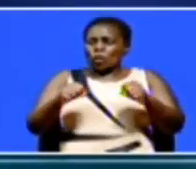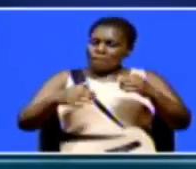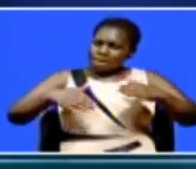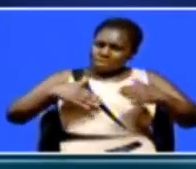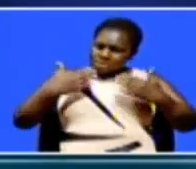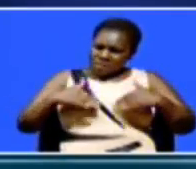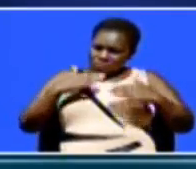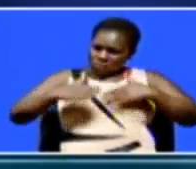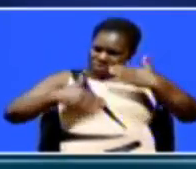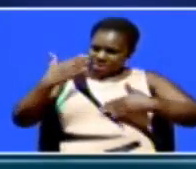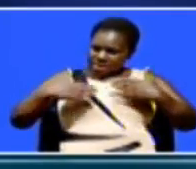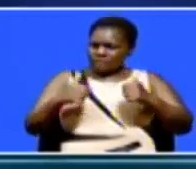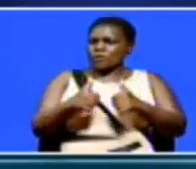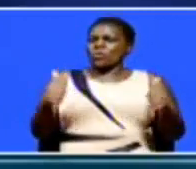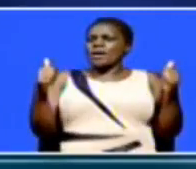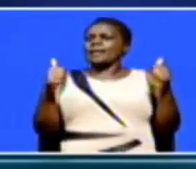behaving. So